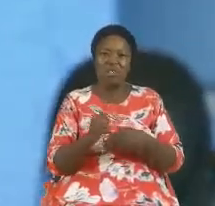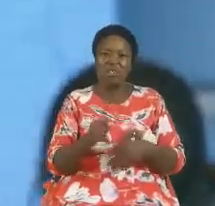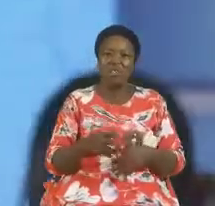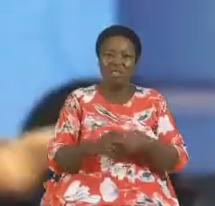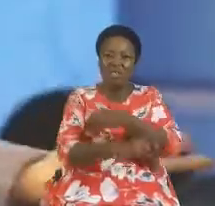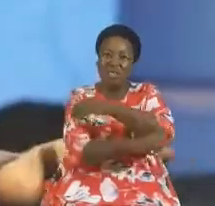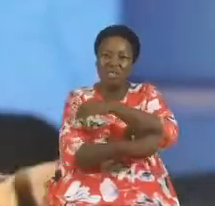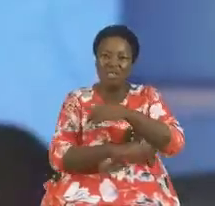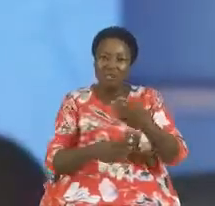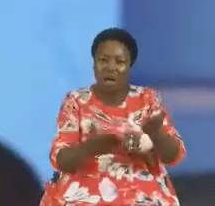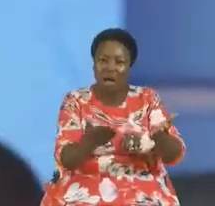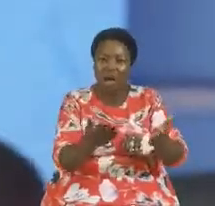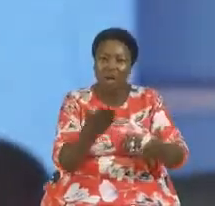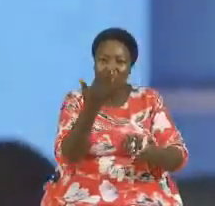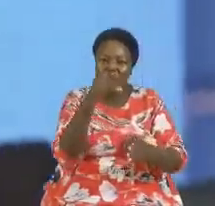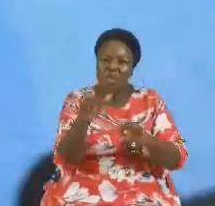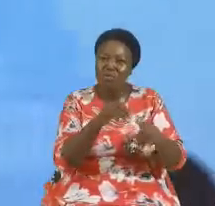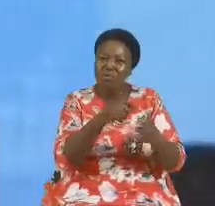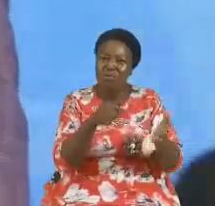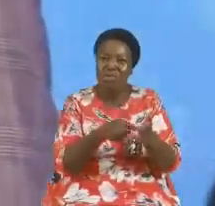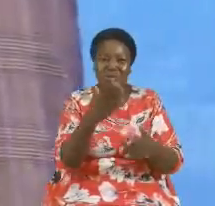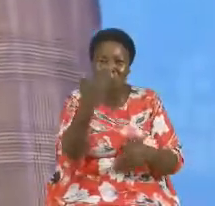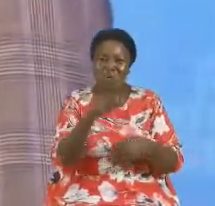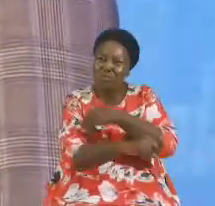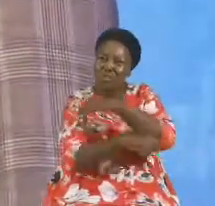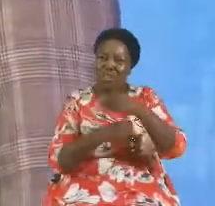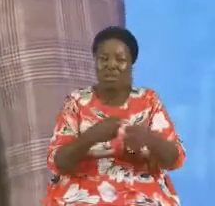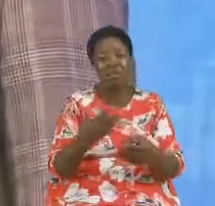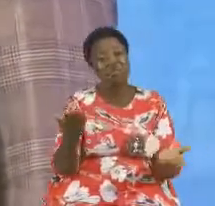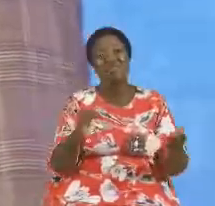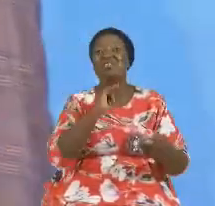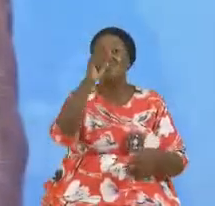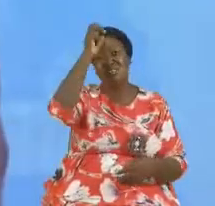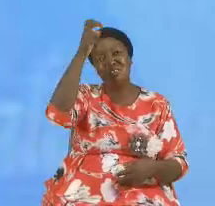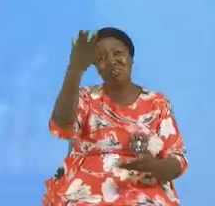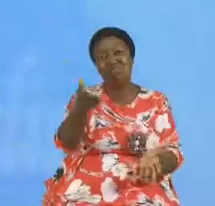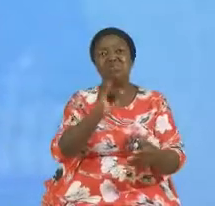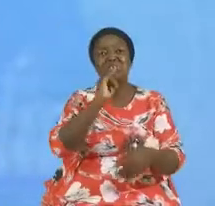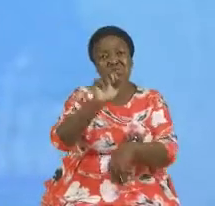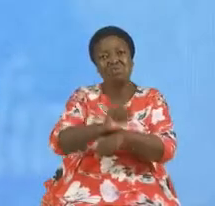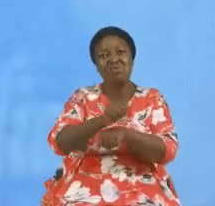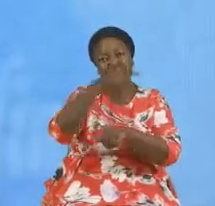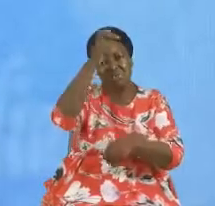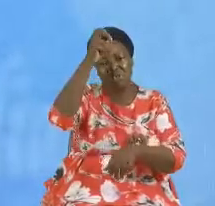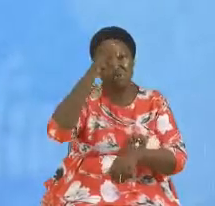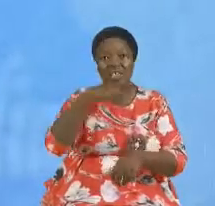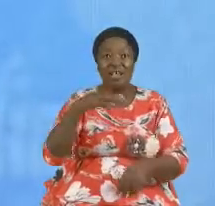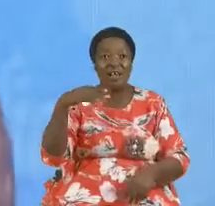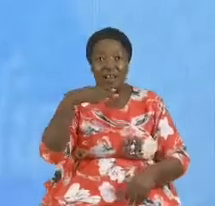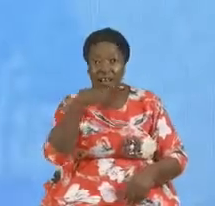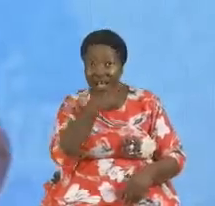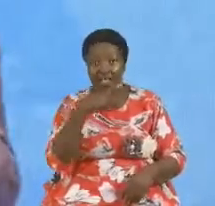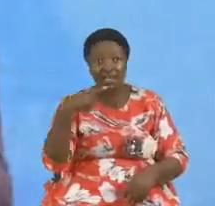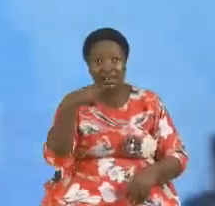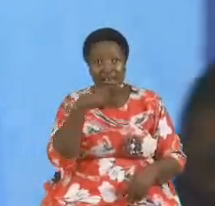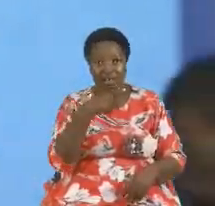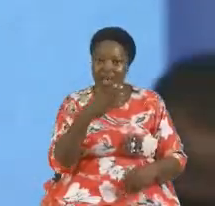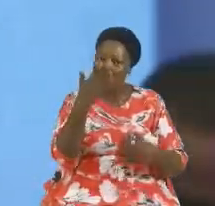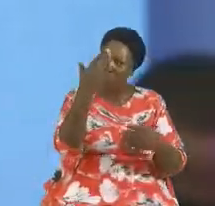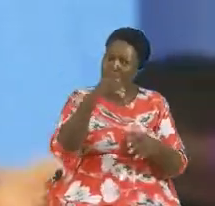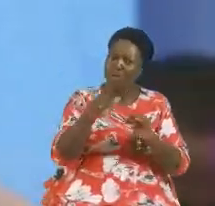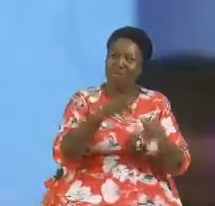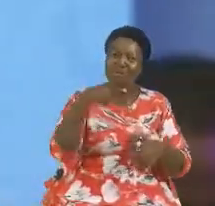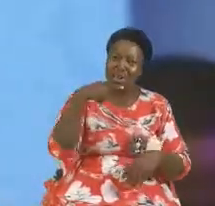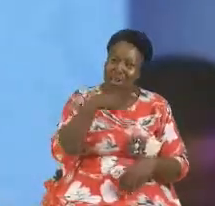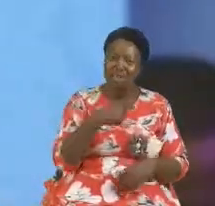decision. You know, some people, they steal. How did you do this? And the devil made me do it. They lie.